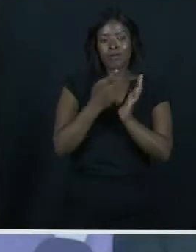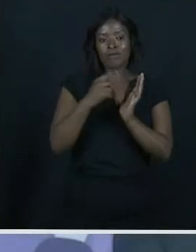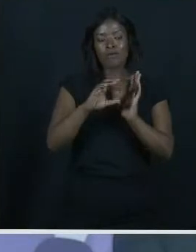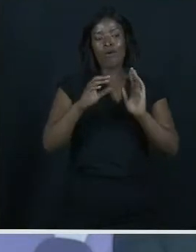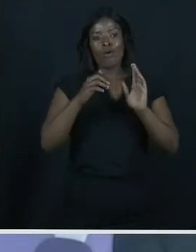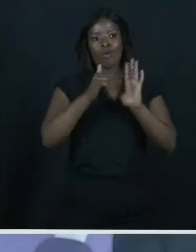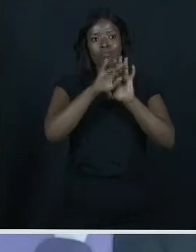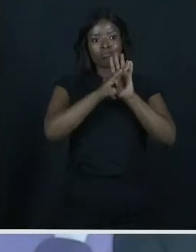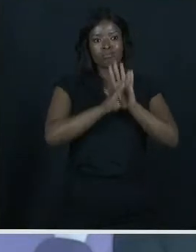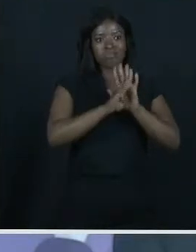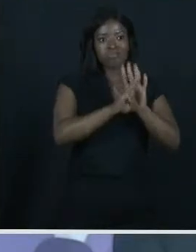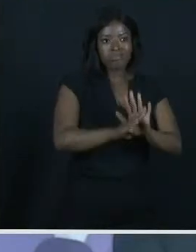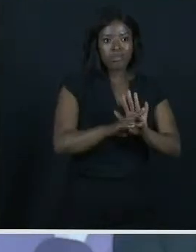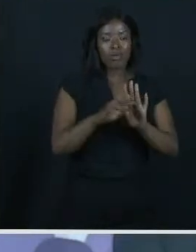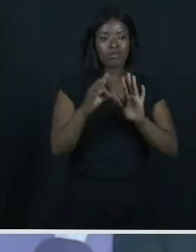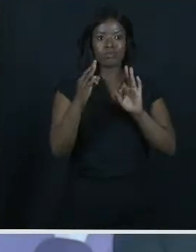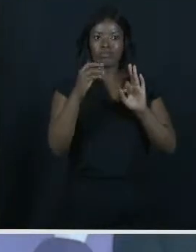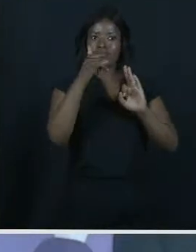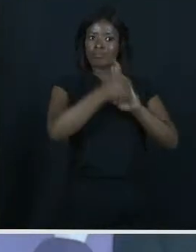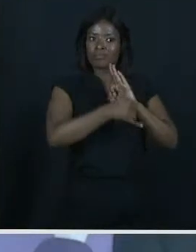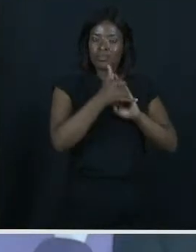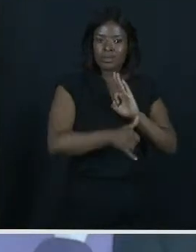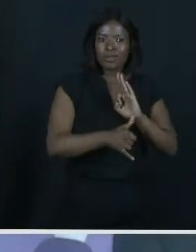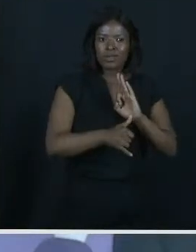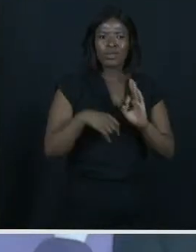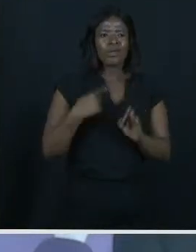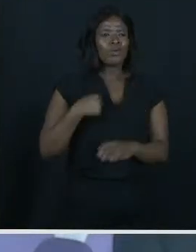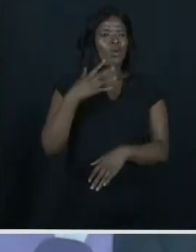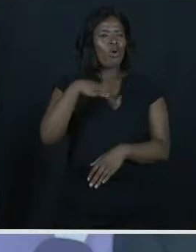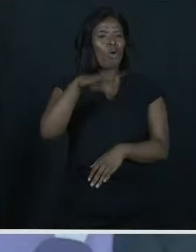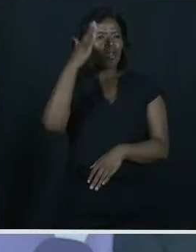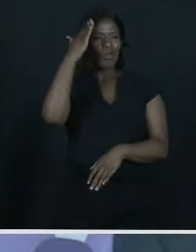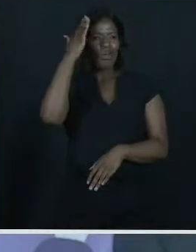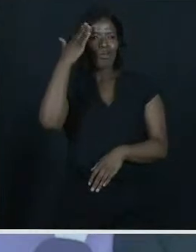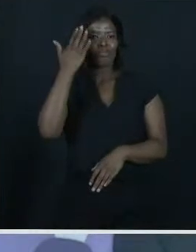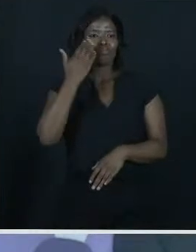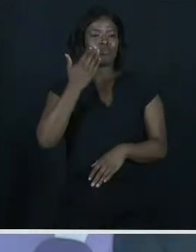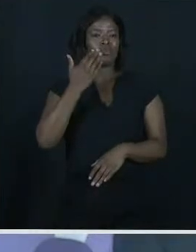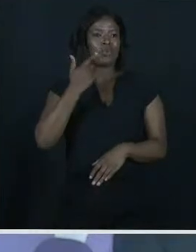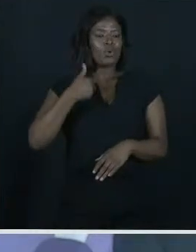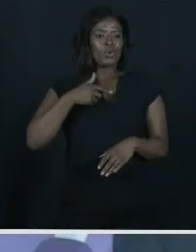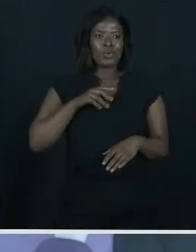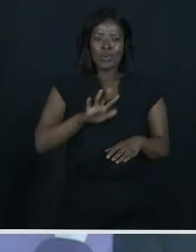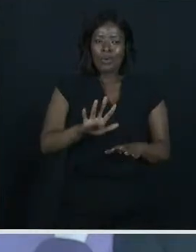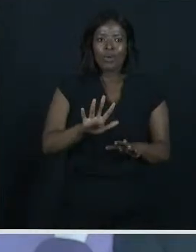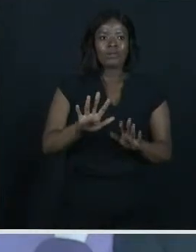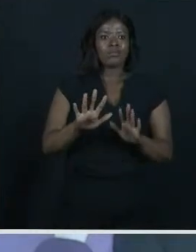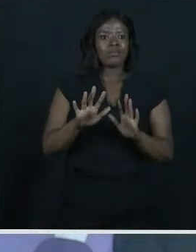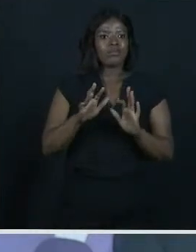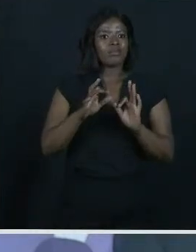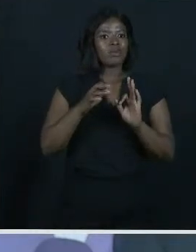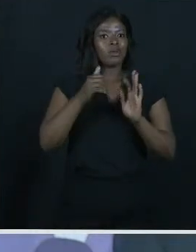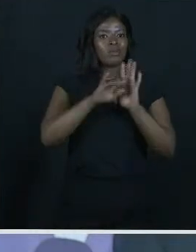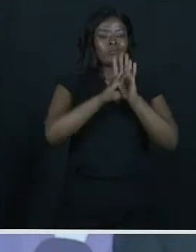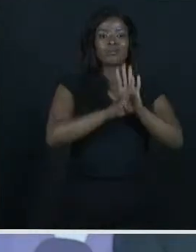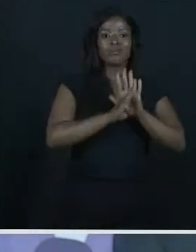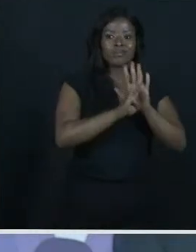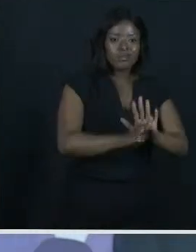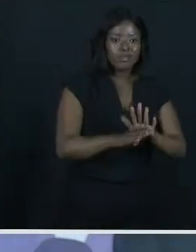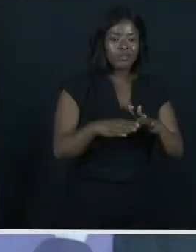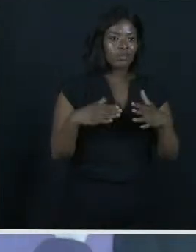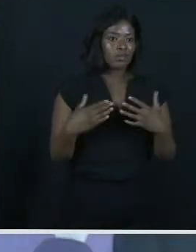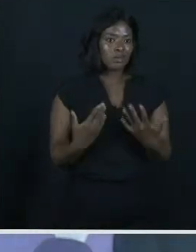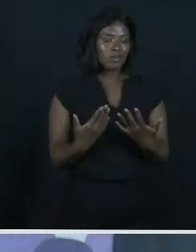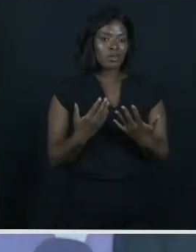Because in theory, we're all against gender-based violence, but in practice, we're not. The home is meant to be